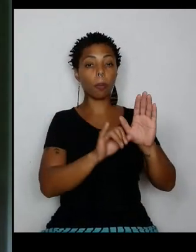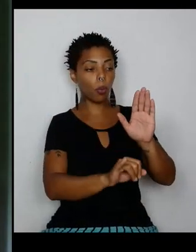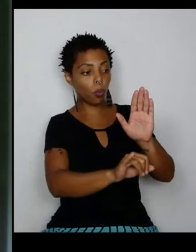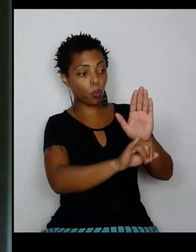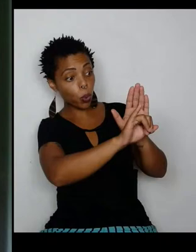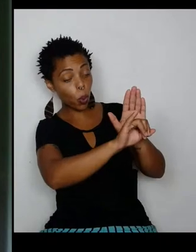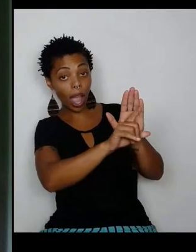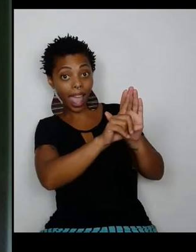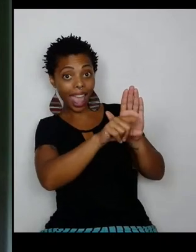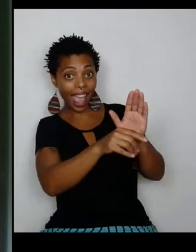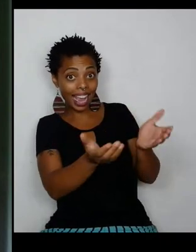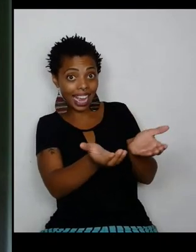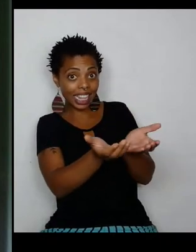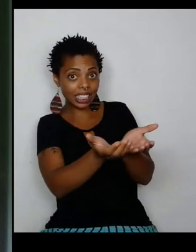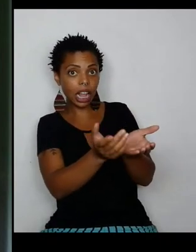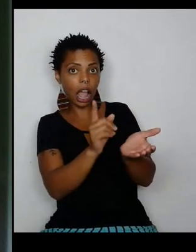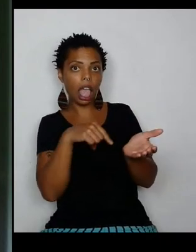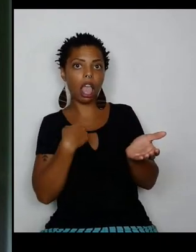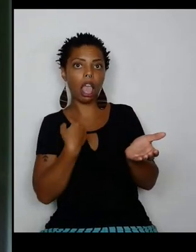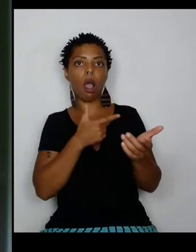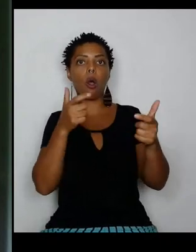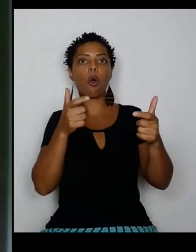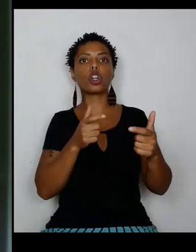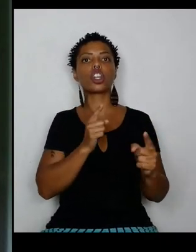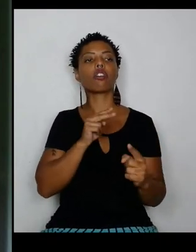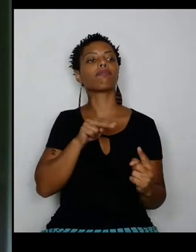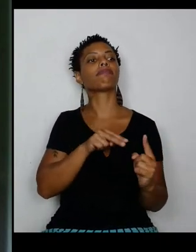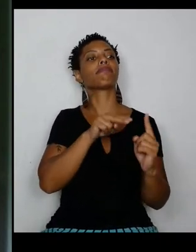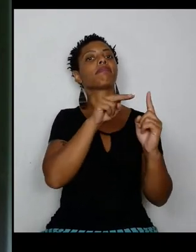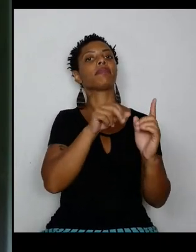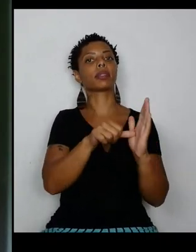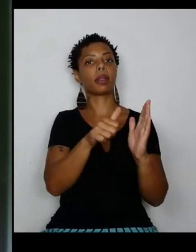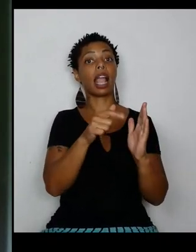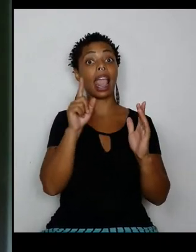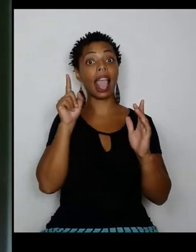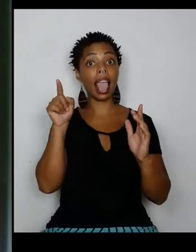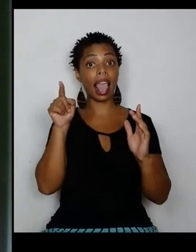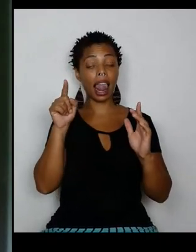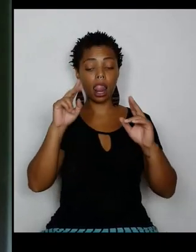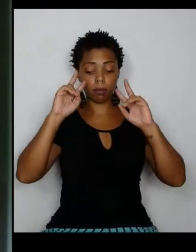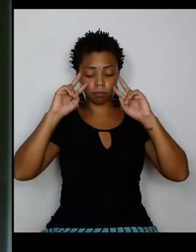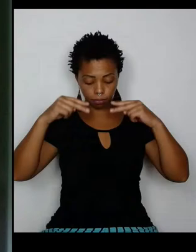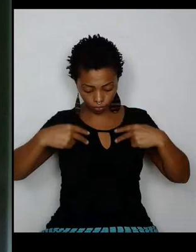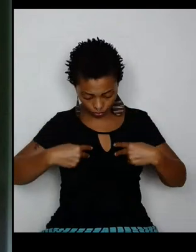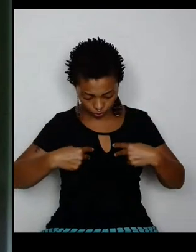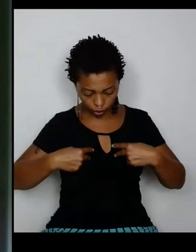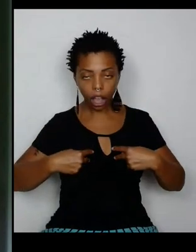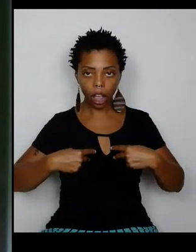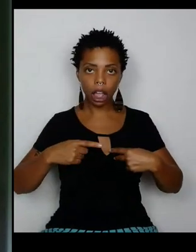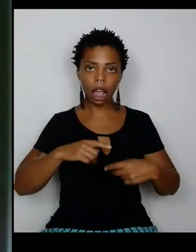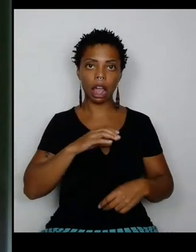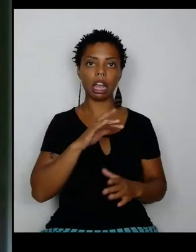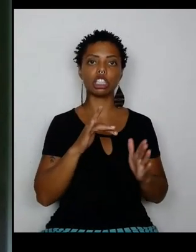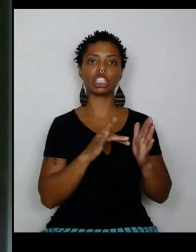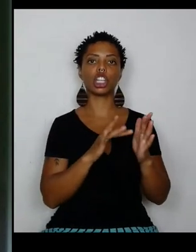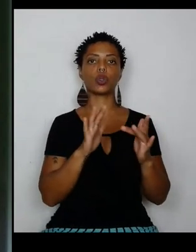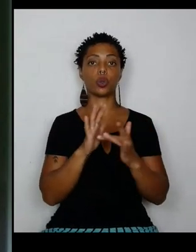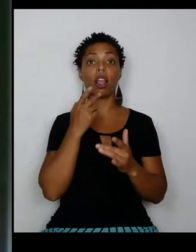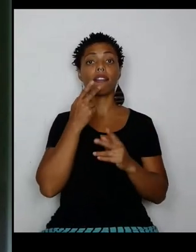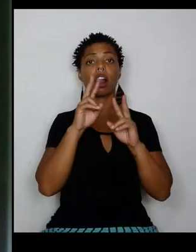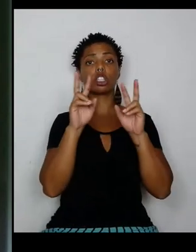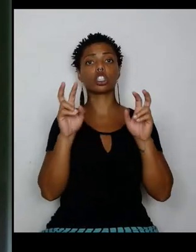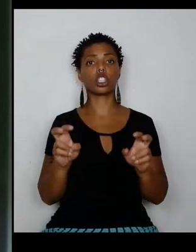he sees himself as christ and he talks about this he sees himself as a martyr which is part of